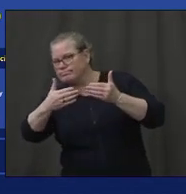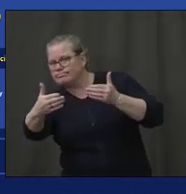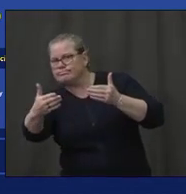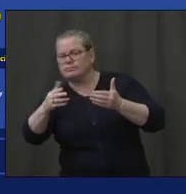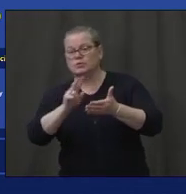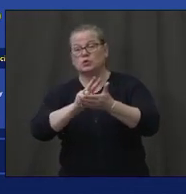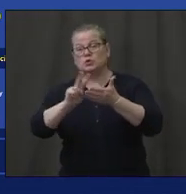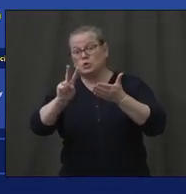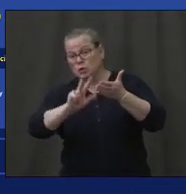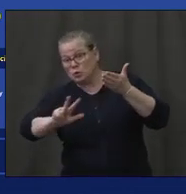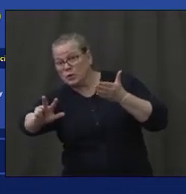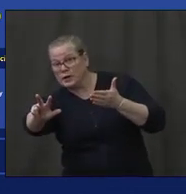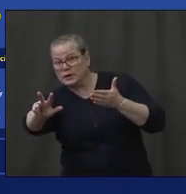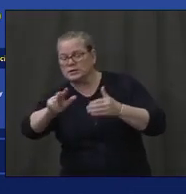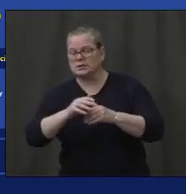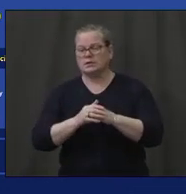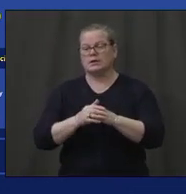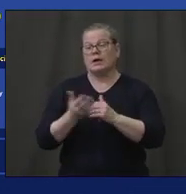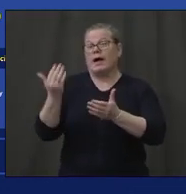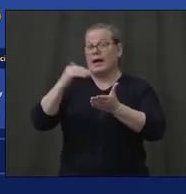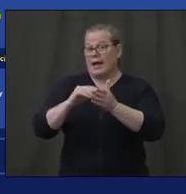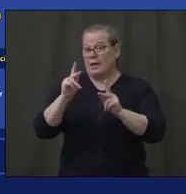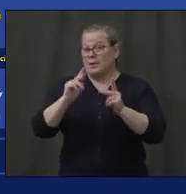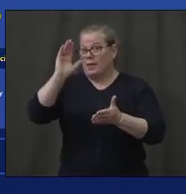Again, that probably mostly reflects